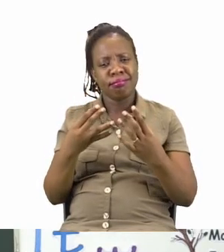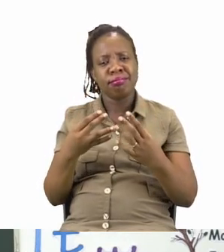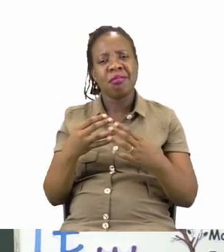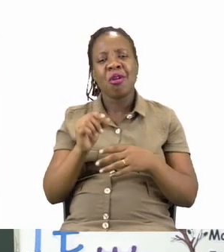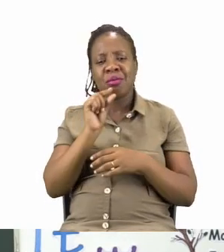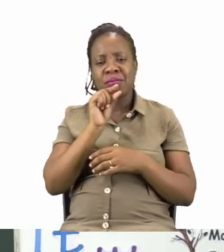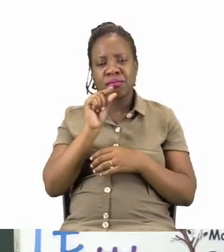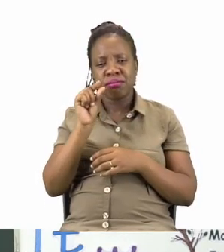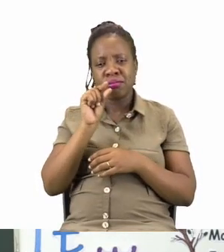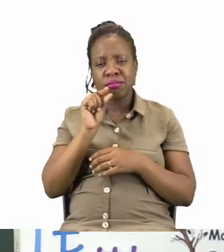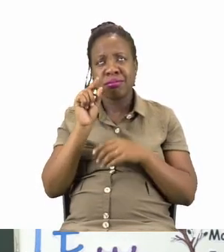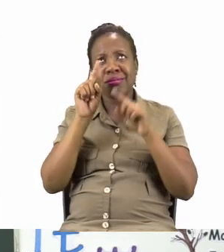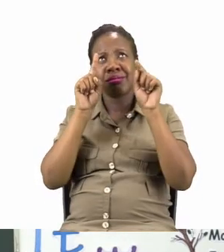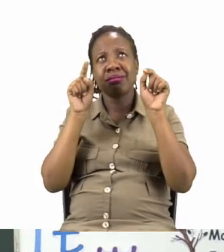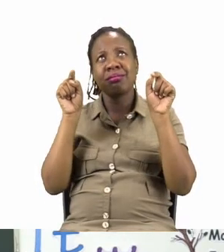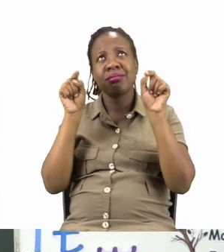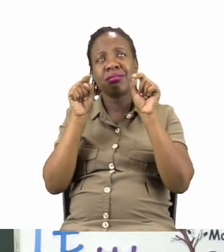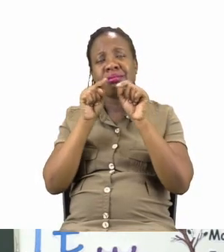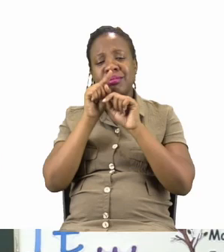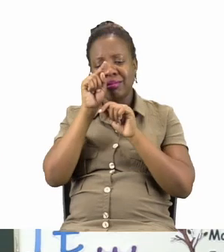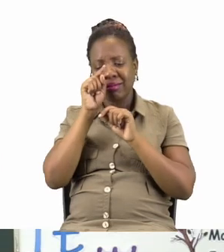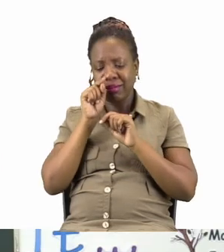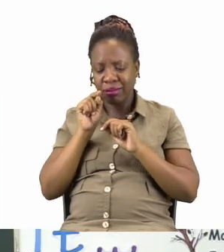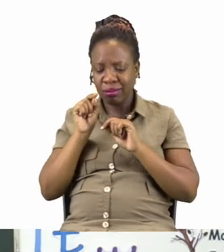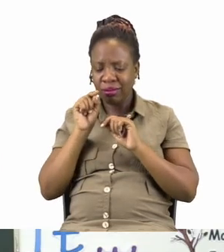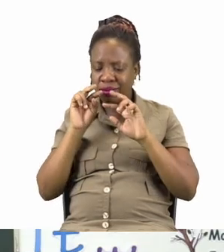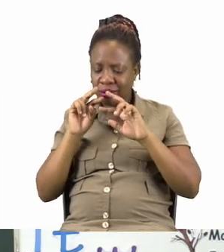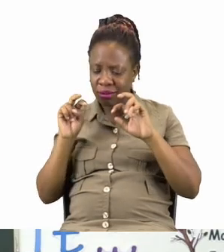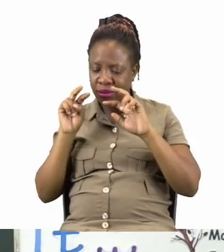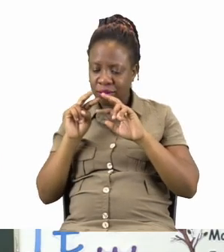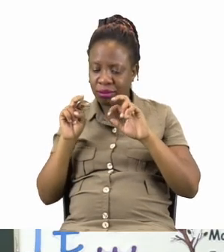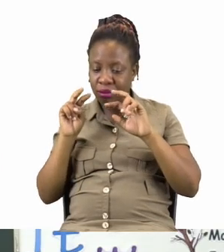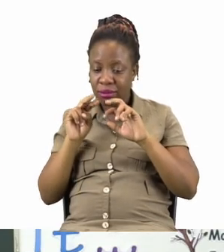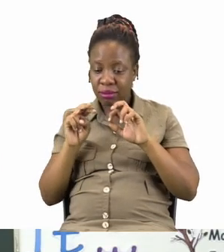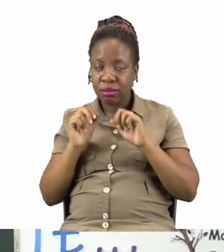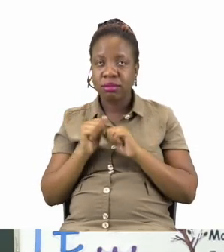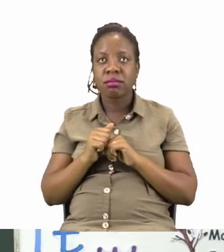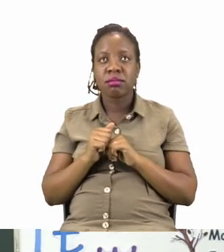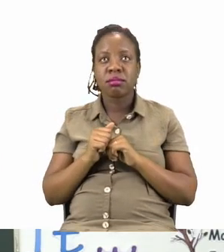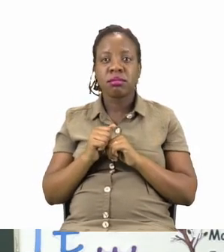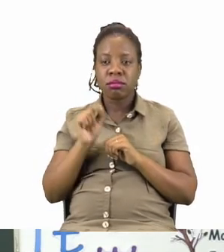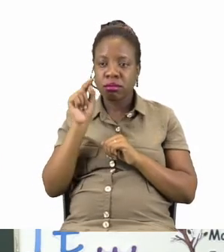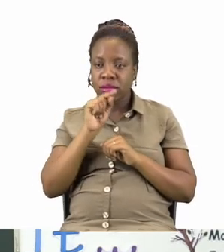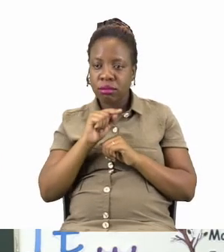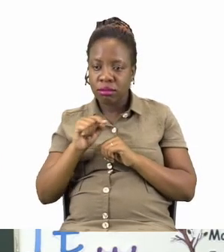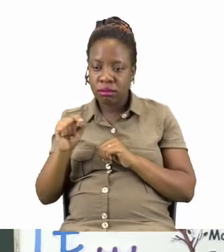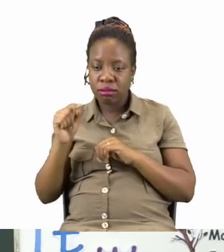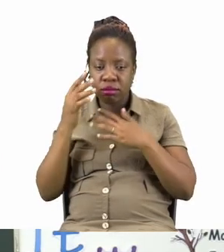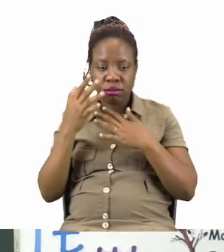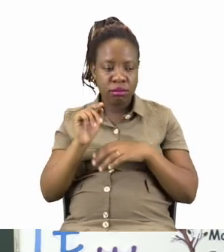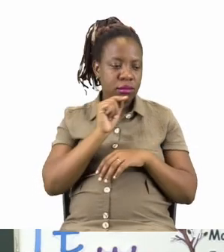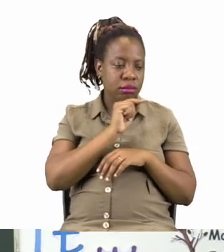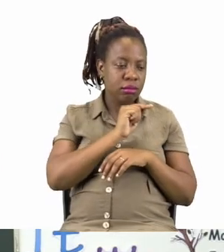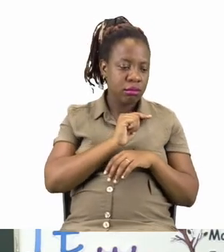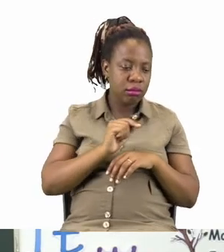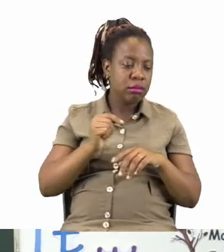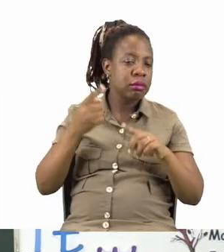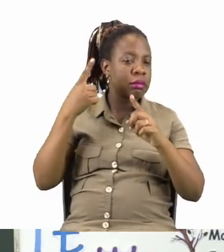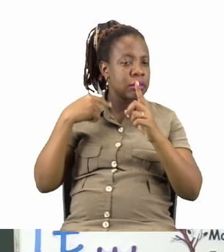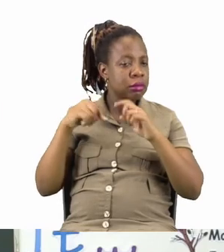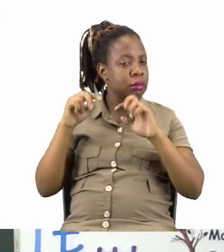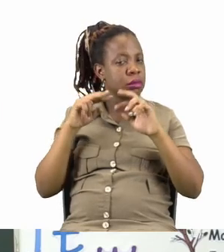words from the list above, and remember, as soon as you found the word, you can circle it in